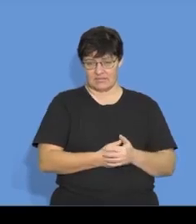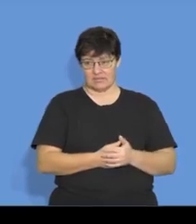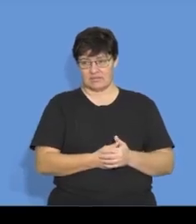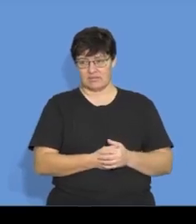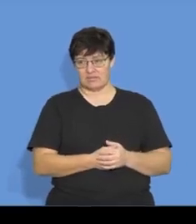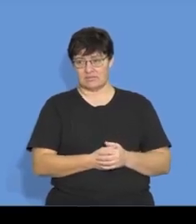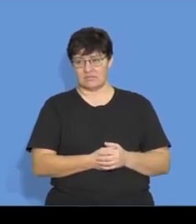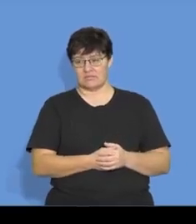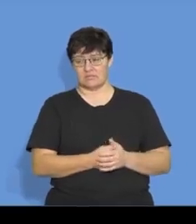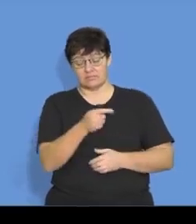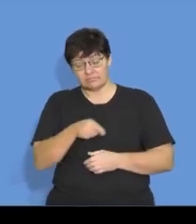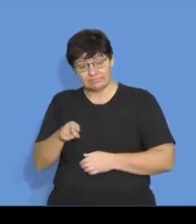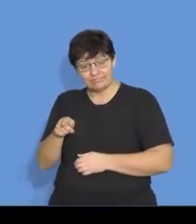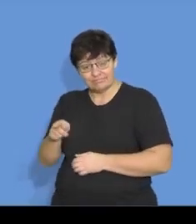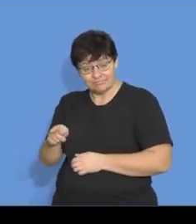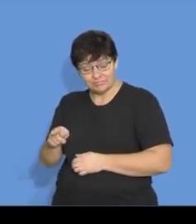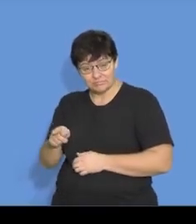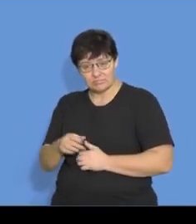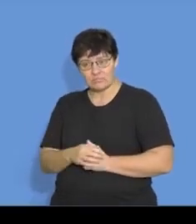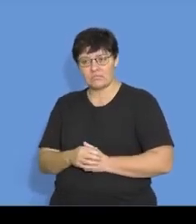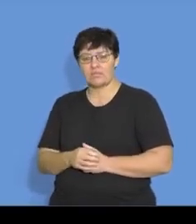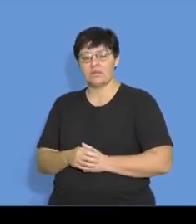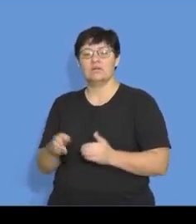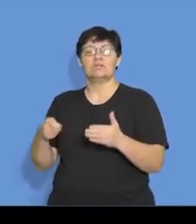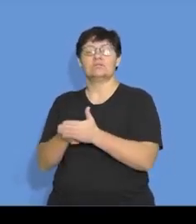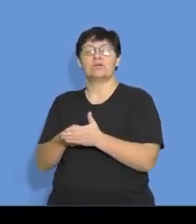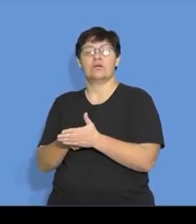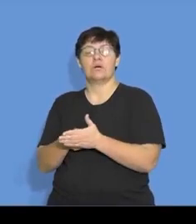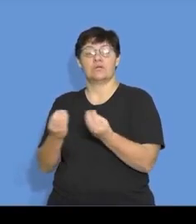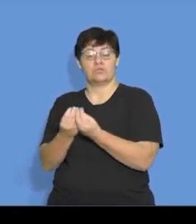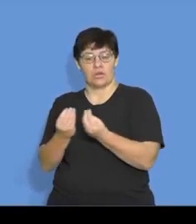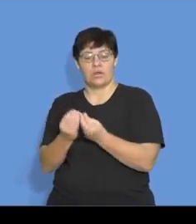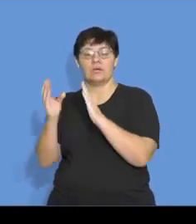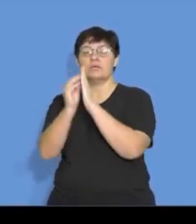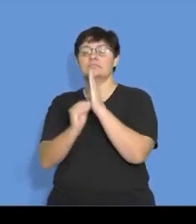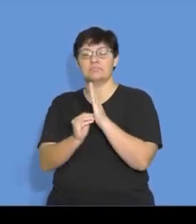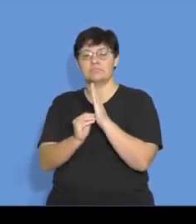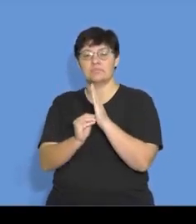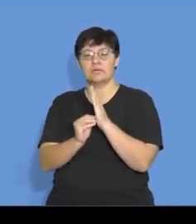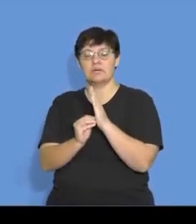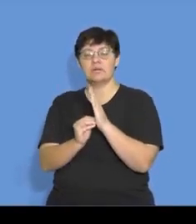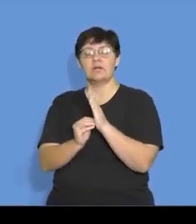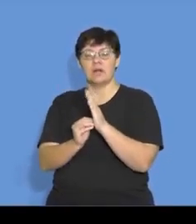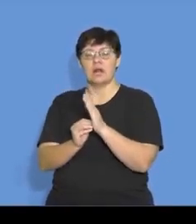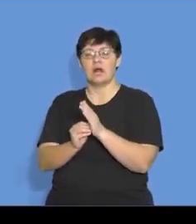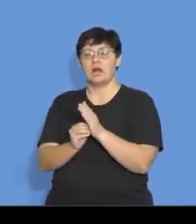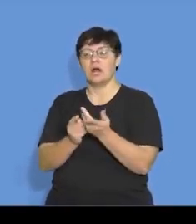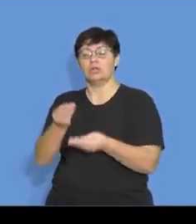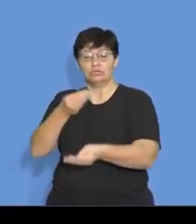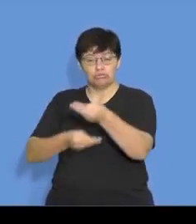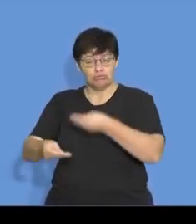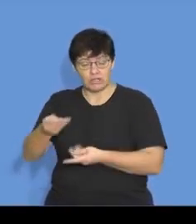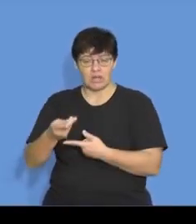your perpetual system. Stock purchases are recorded in the trading stock